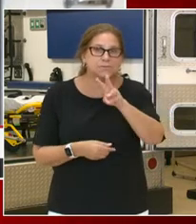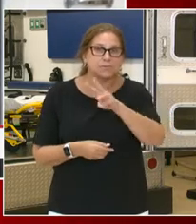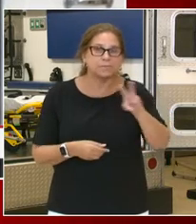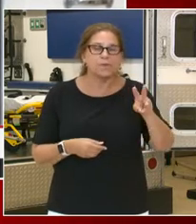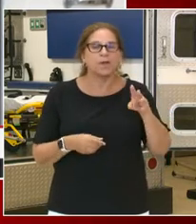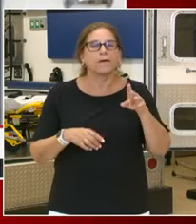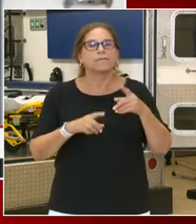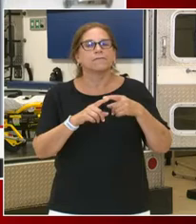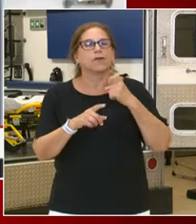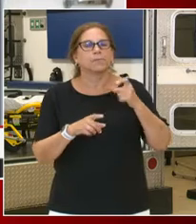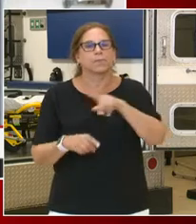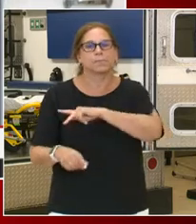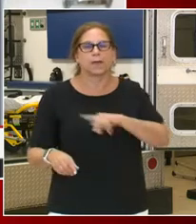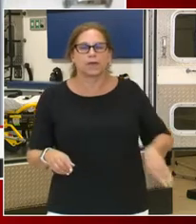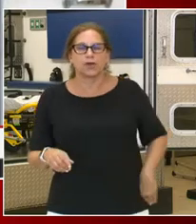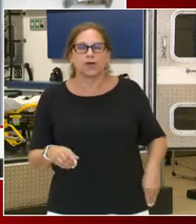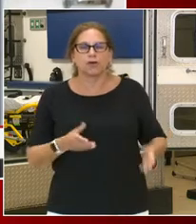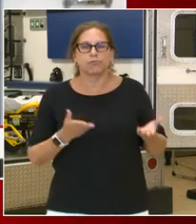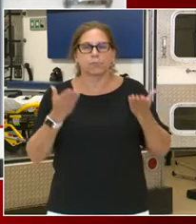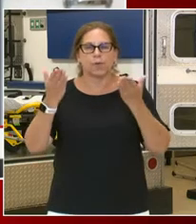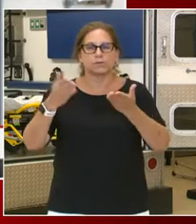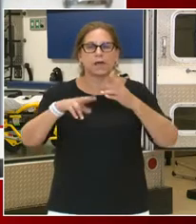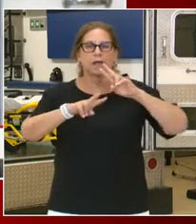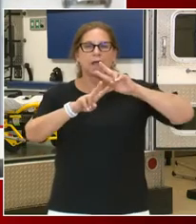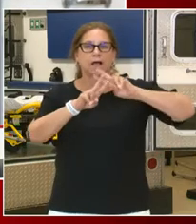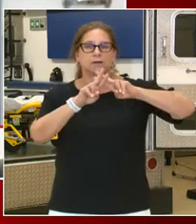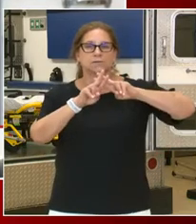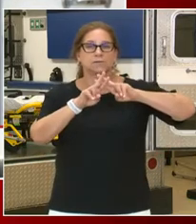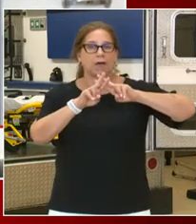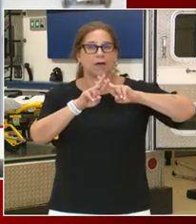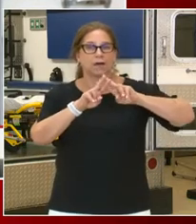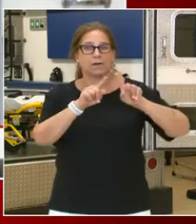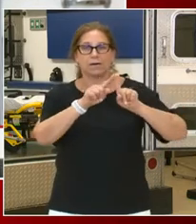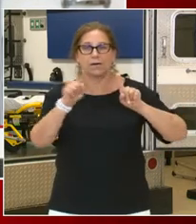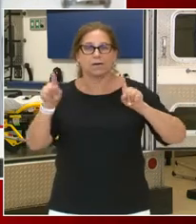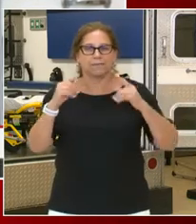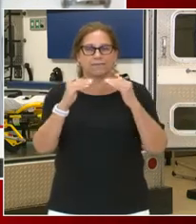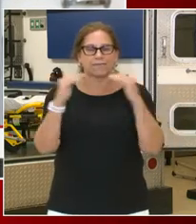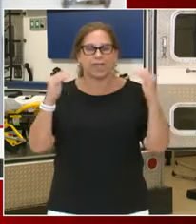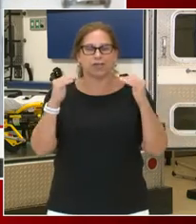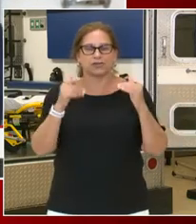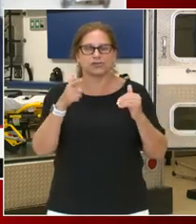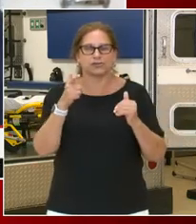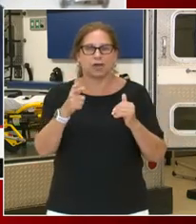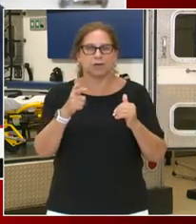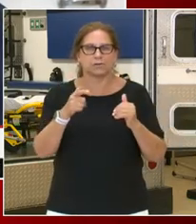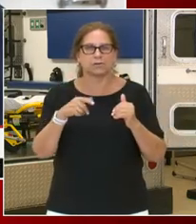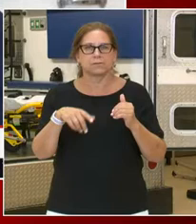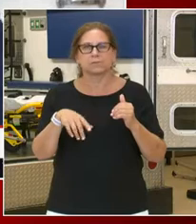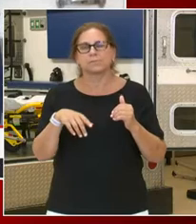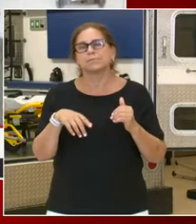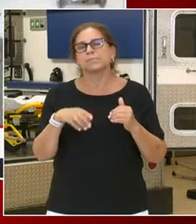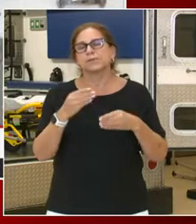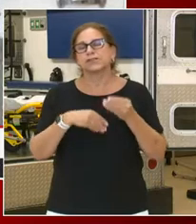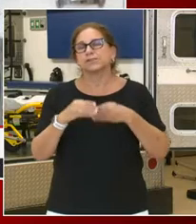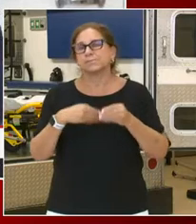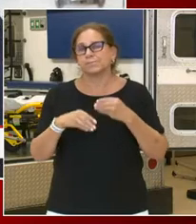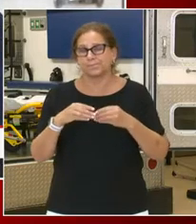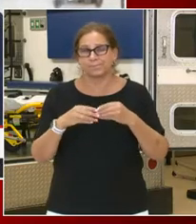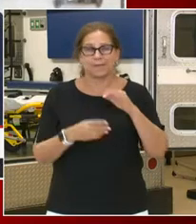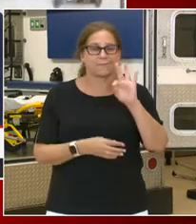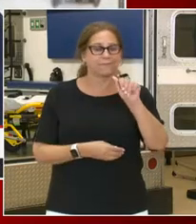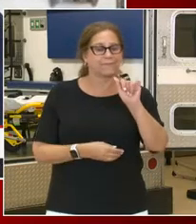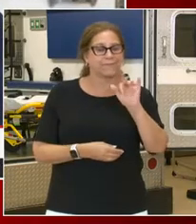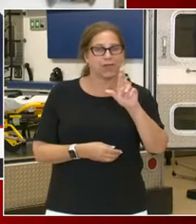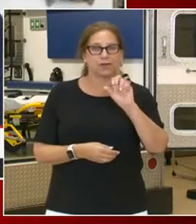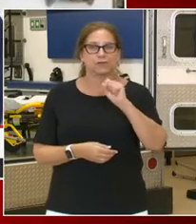can share your thoughts, your opinions, and we'd love to hear from you on that. So I want to welcome you all to our next panel about learning